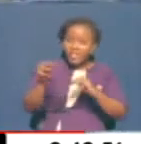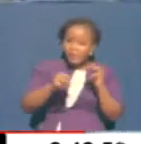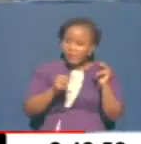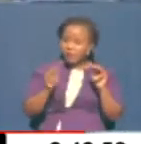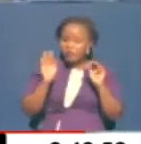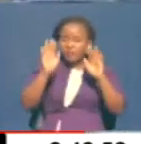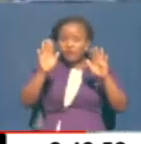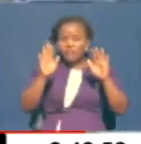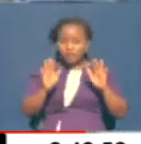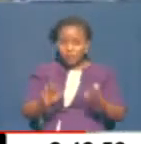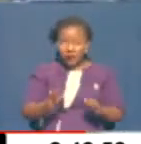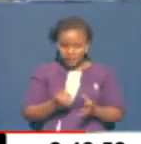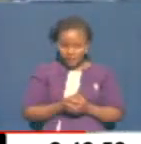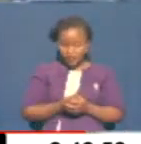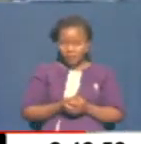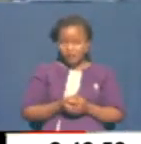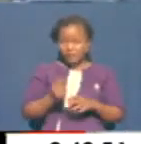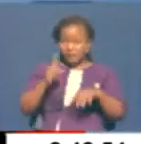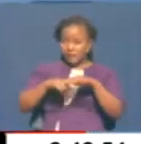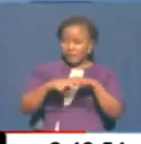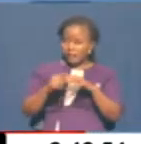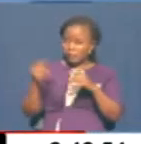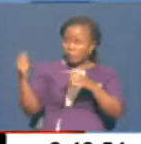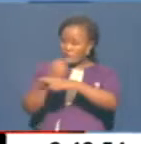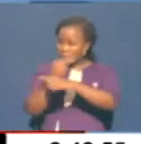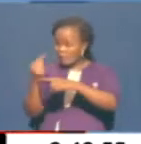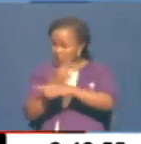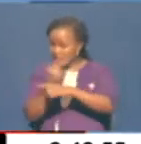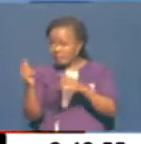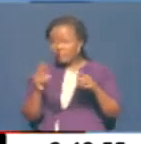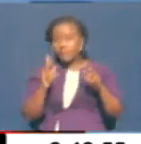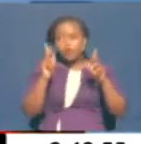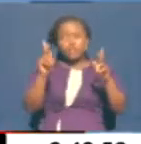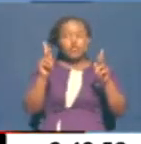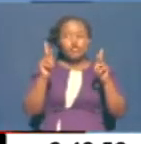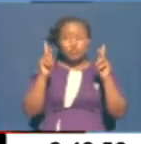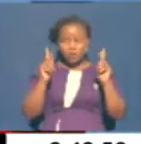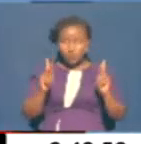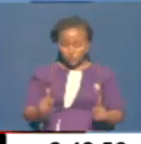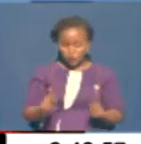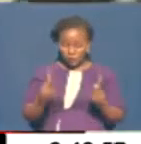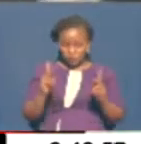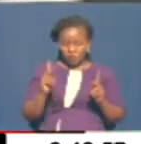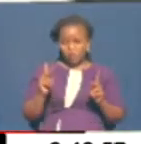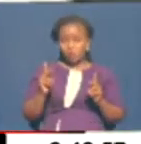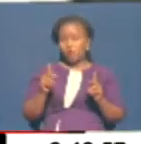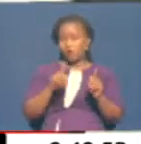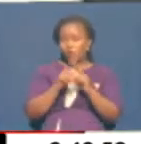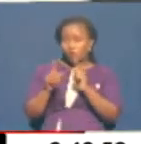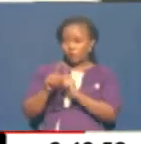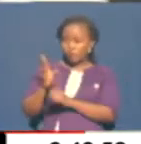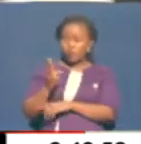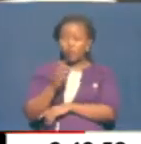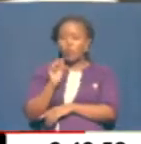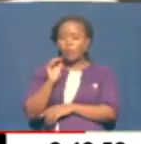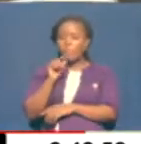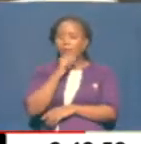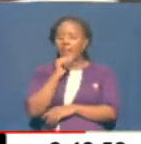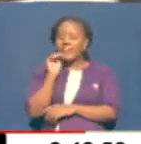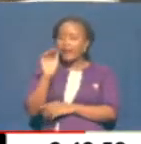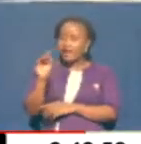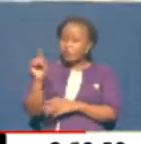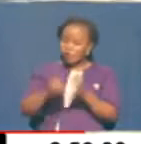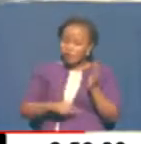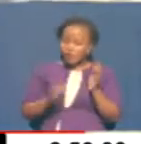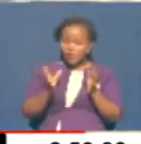Speaking in Kisumu, during a training on artificial intelligence chatbot for disaster risk reduction, Dr. Njogu called for enhanced collaboration